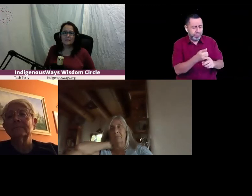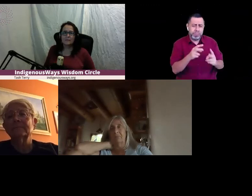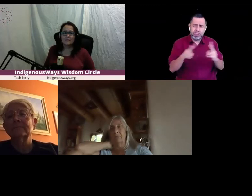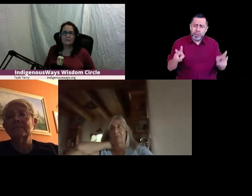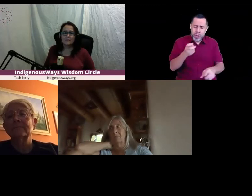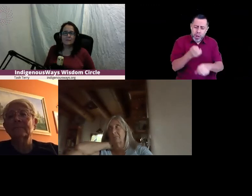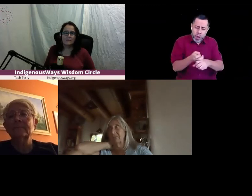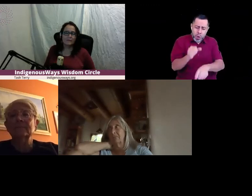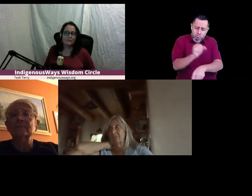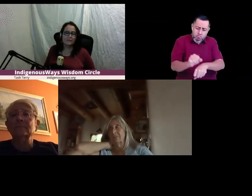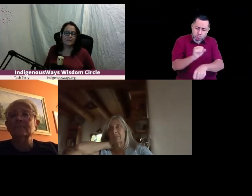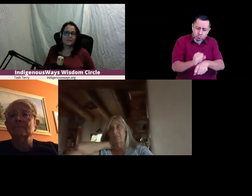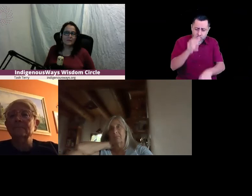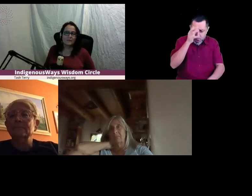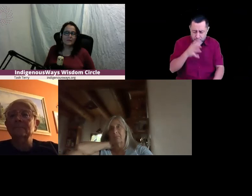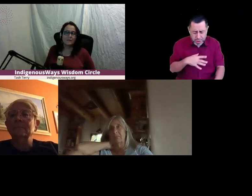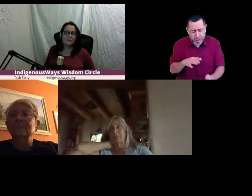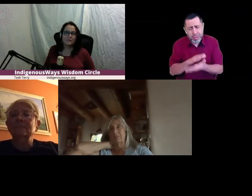man, 93 years old.